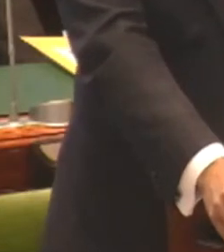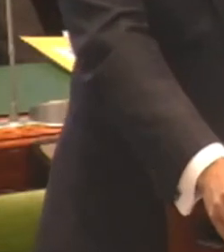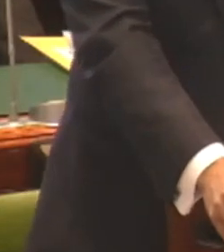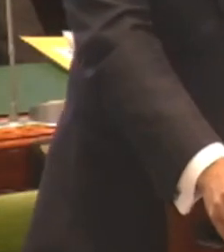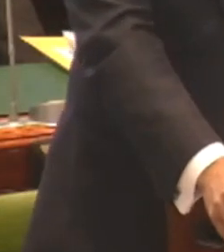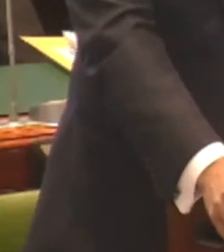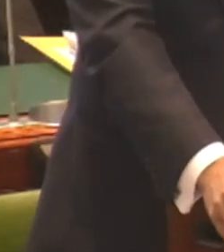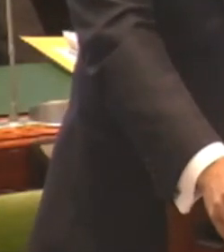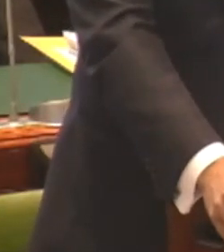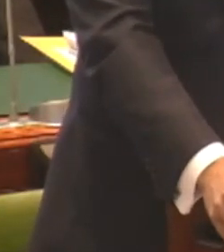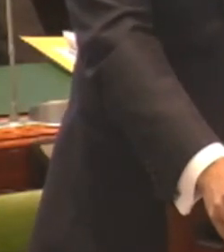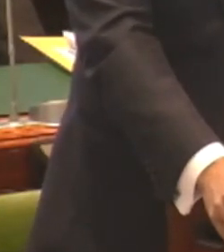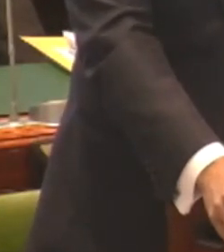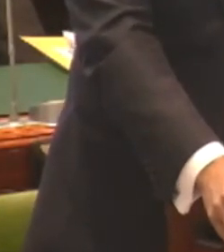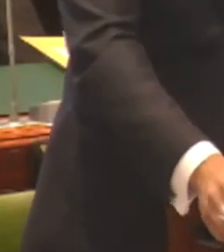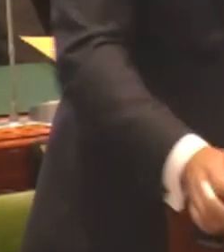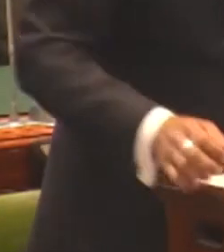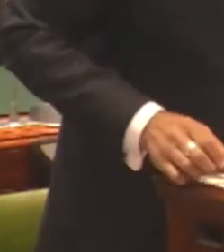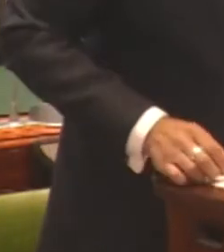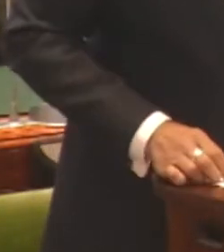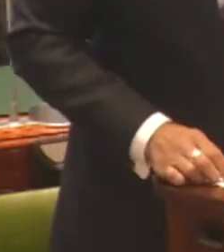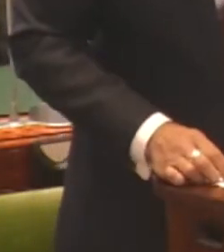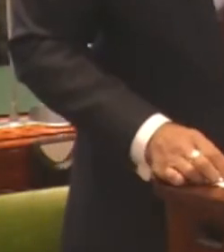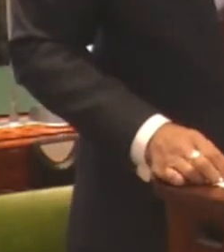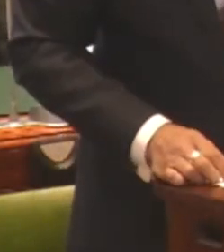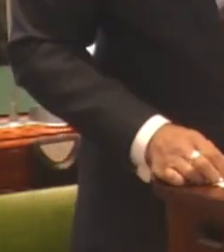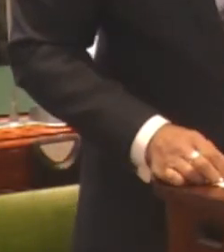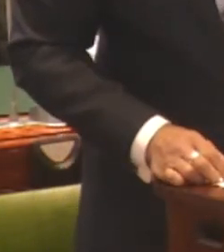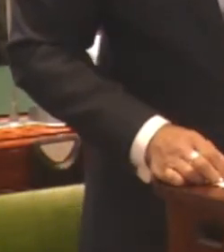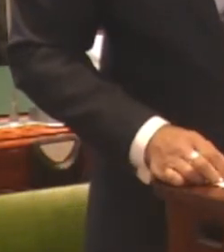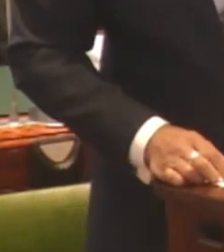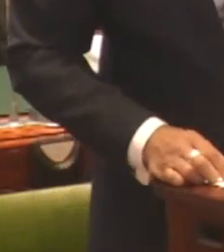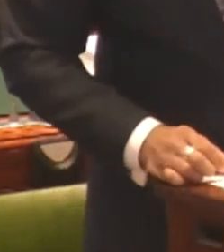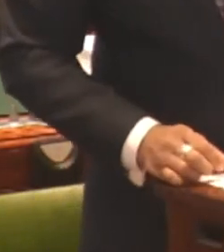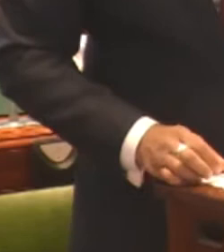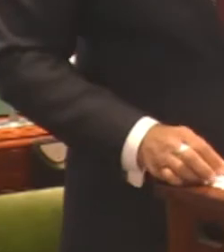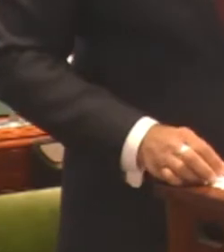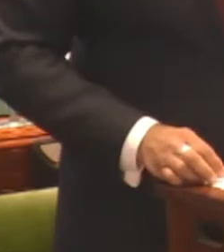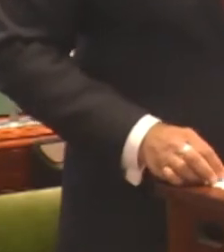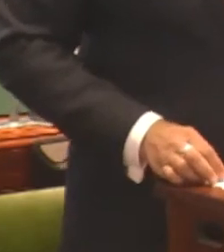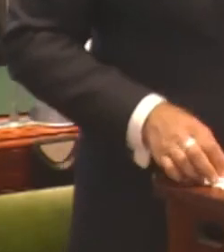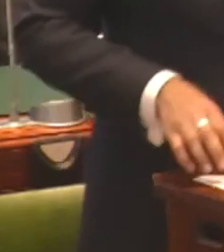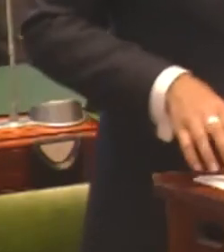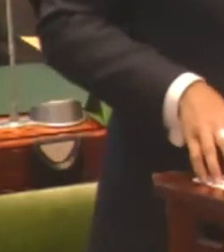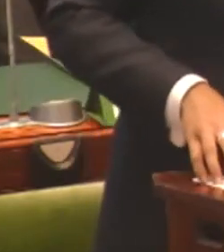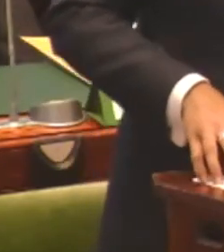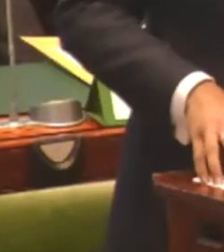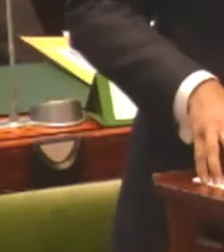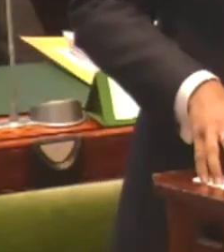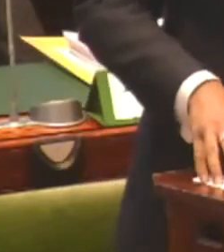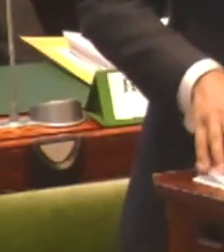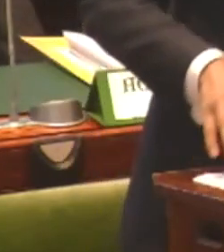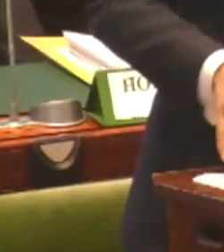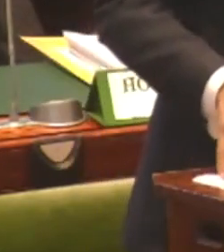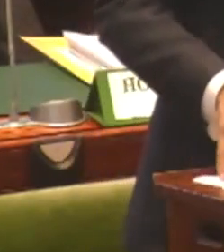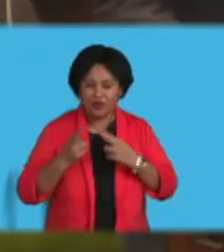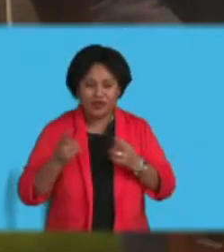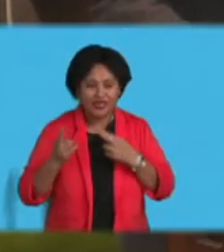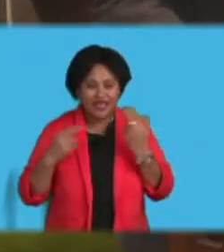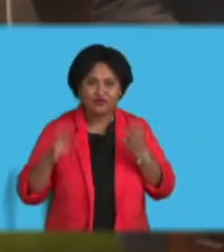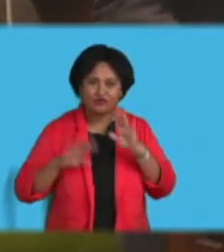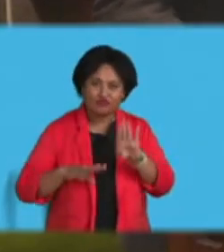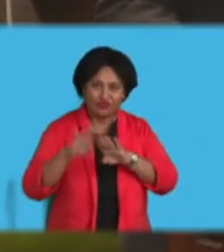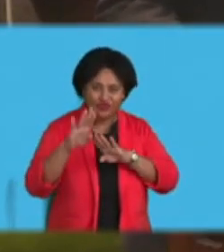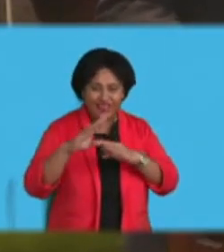Bank. The 2018 FSSR mission has made some specific recommendations to enhance Fiji's capacity to manage